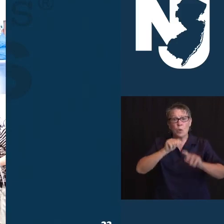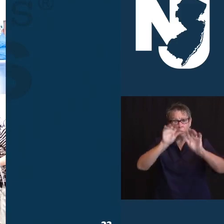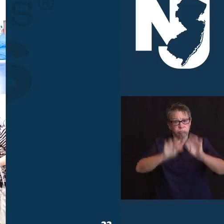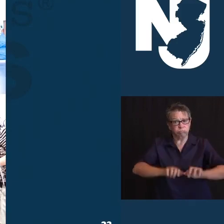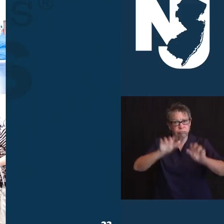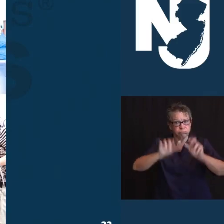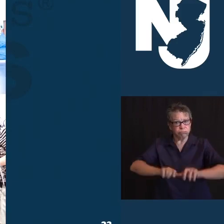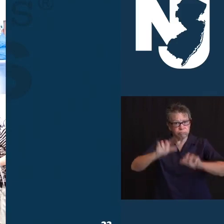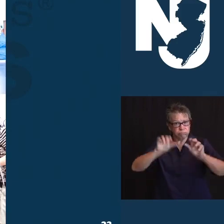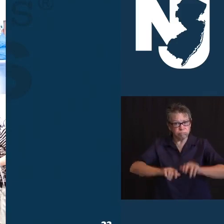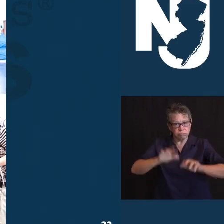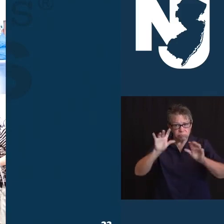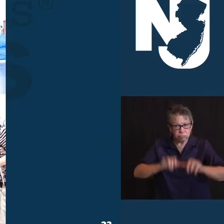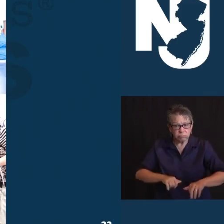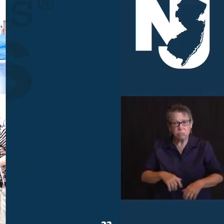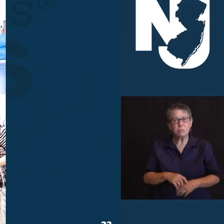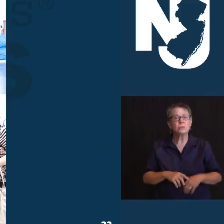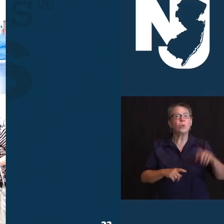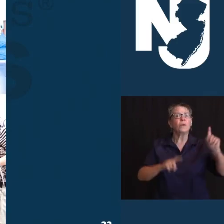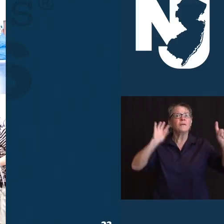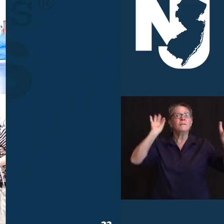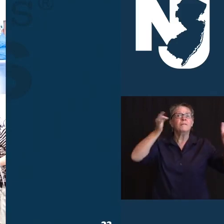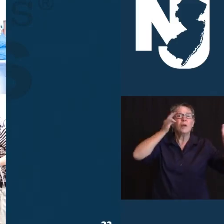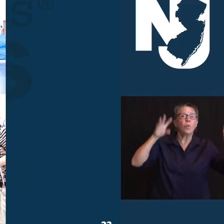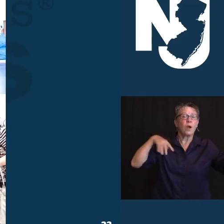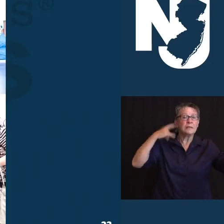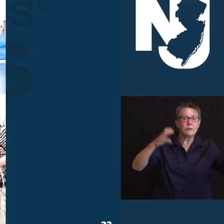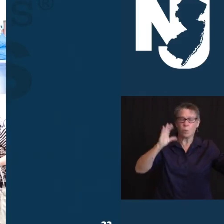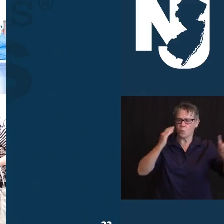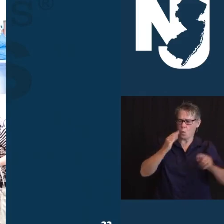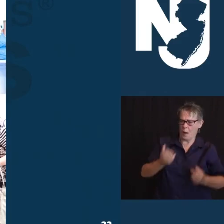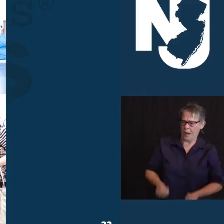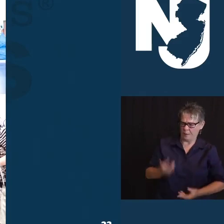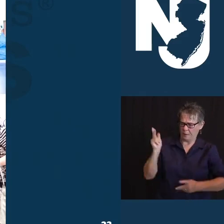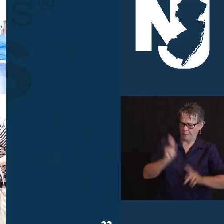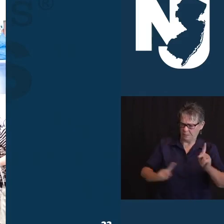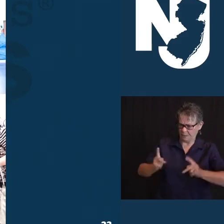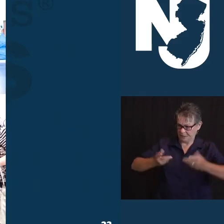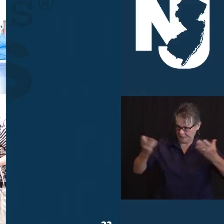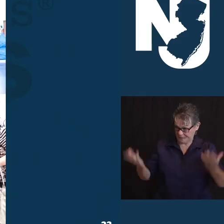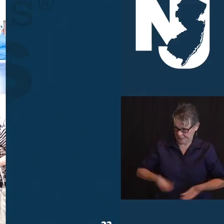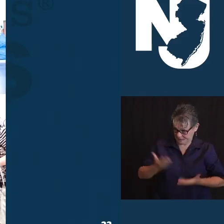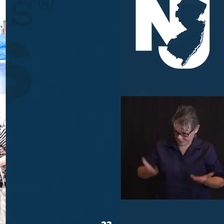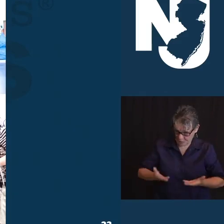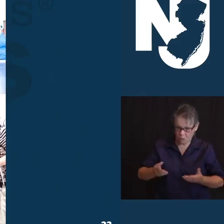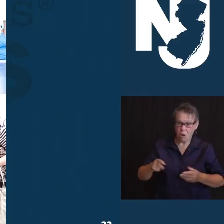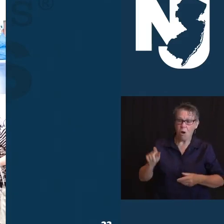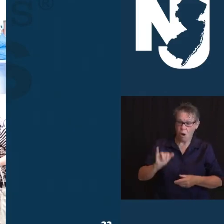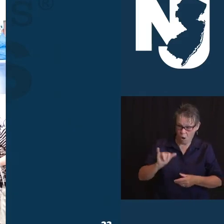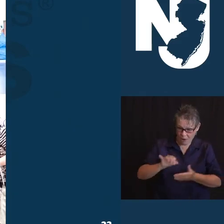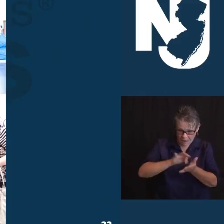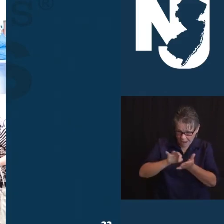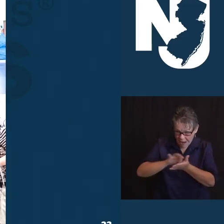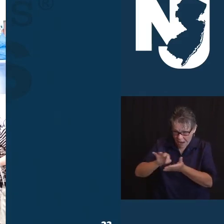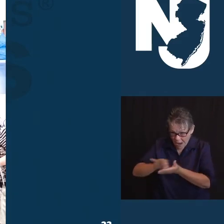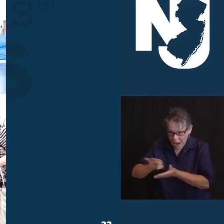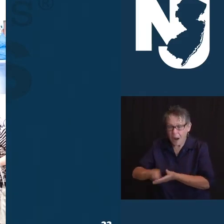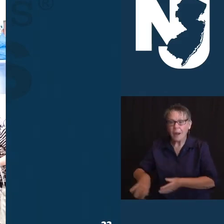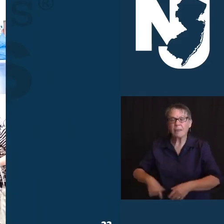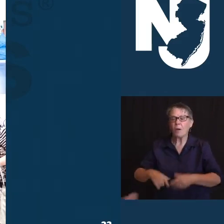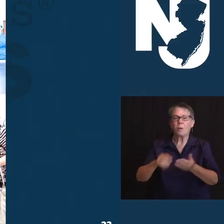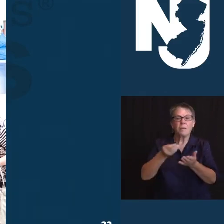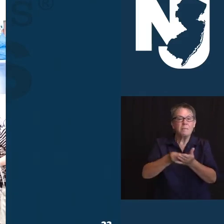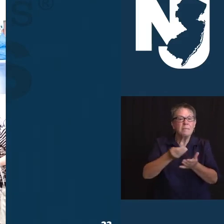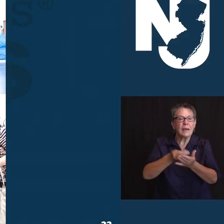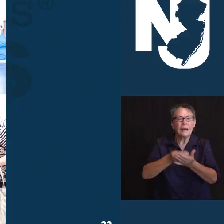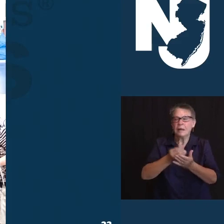billions of dollars in federal funds from programs that impact every community across our state, from healthcare to education,